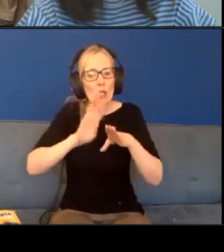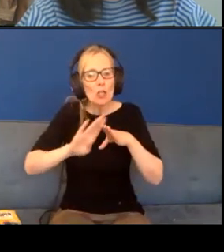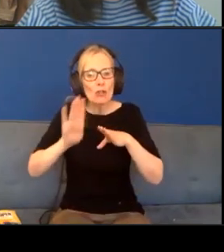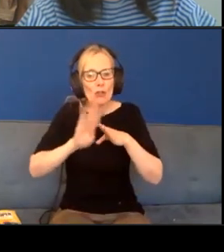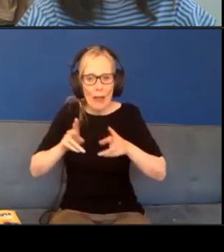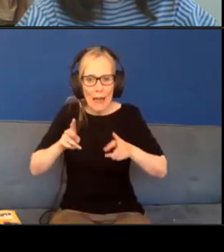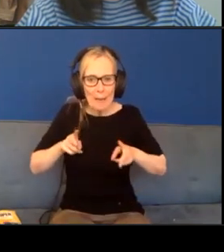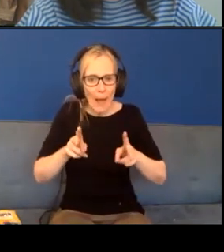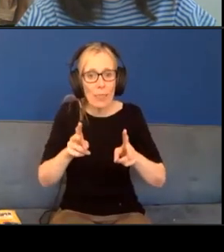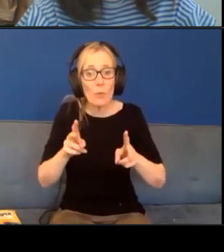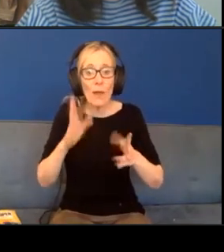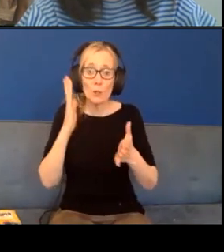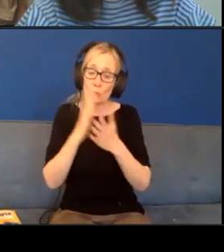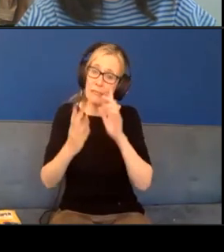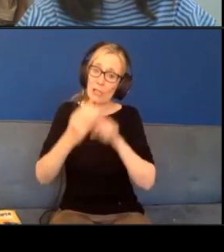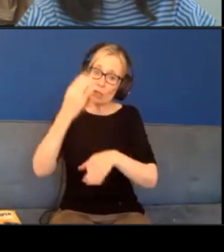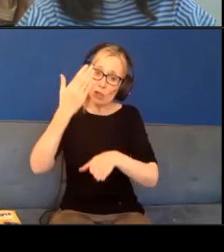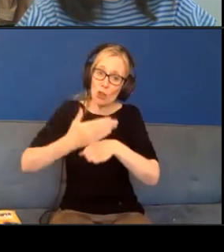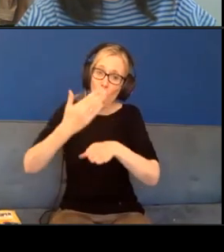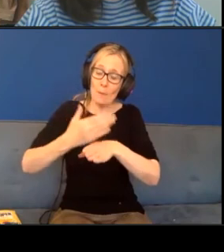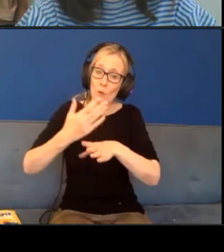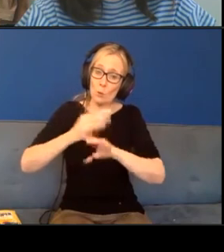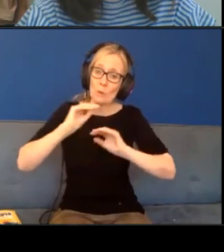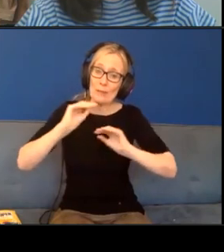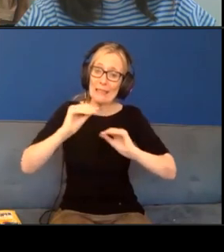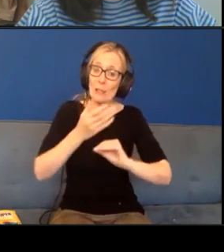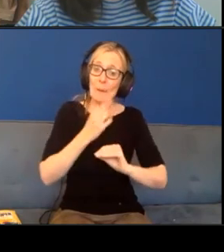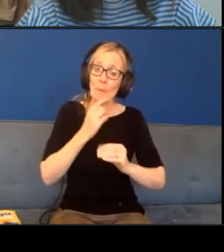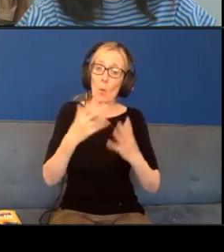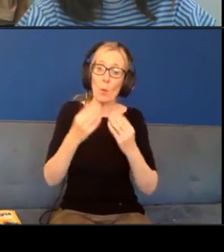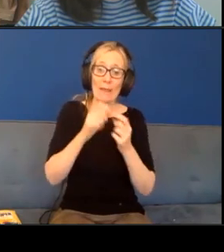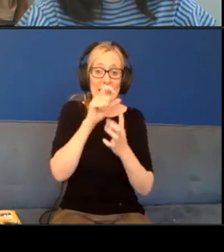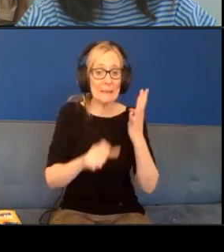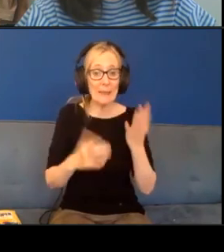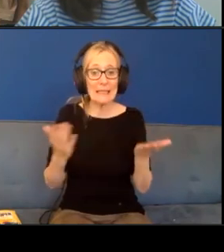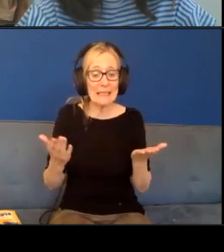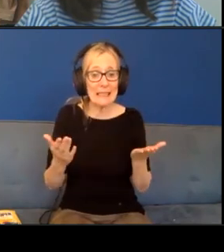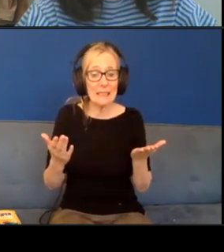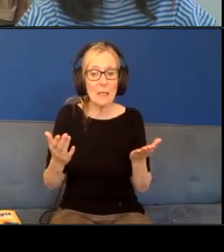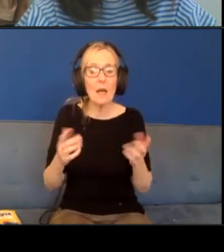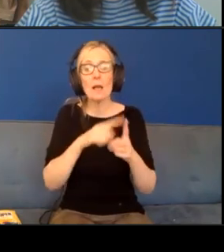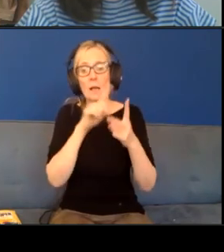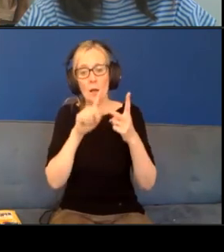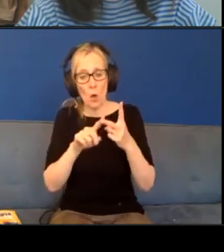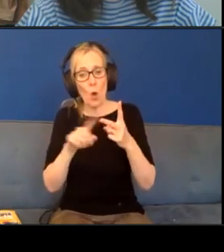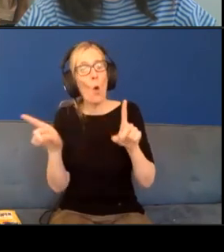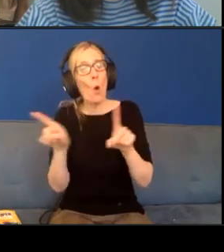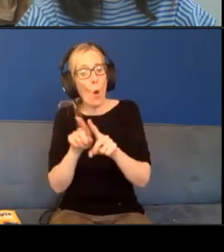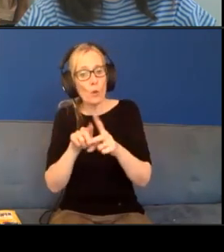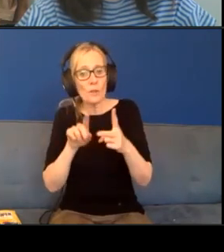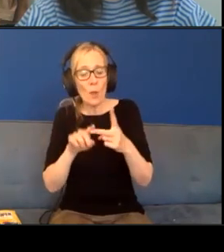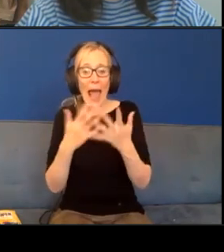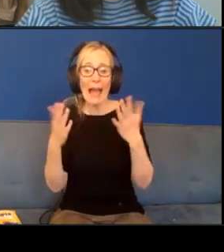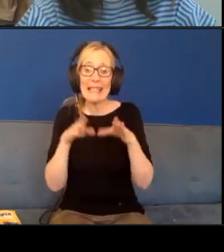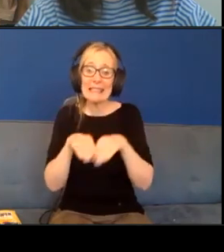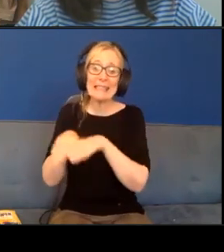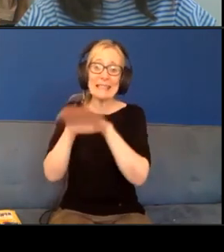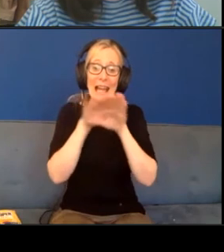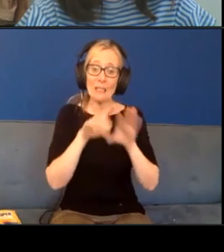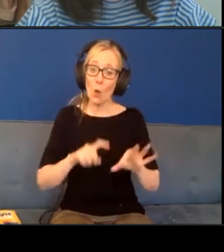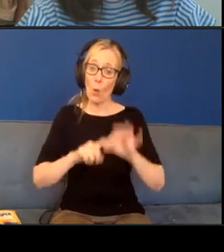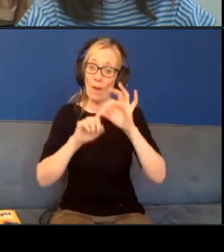with people with disabilities or impairments of any sort. And also, are there any standard qualifications that